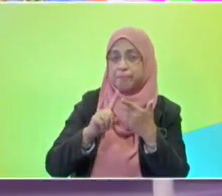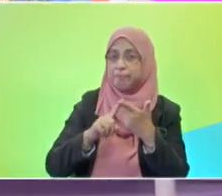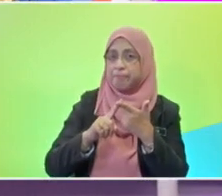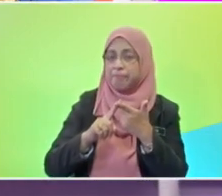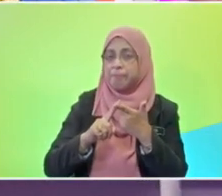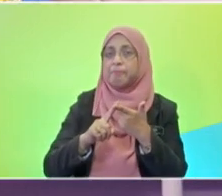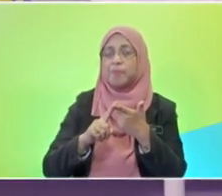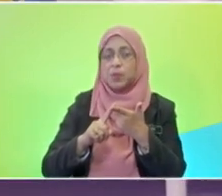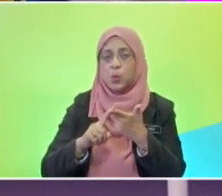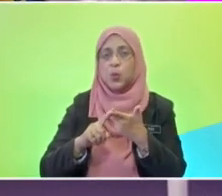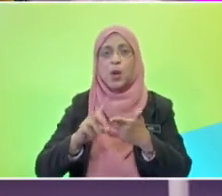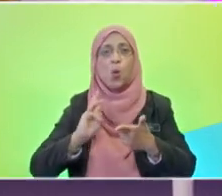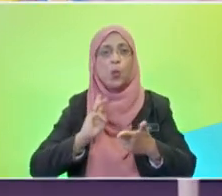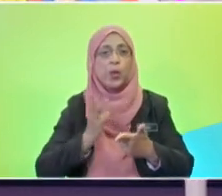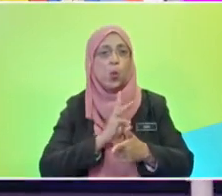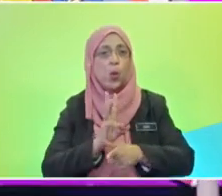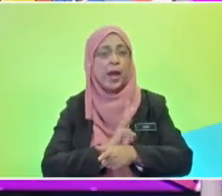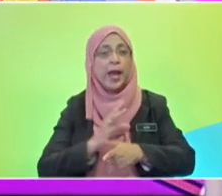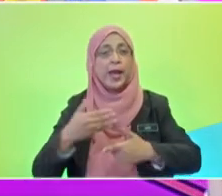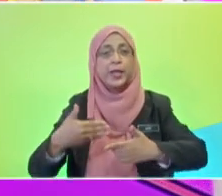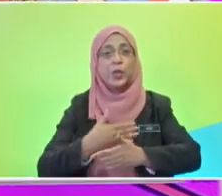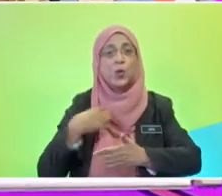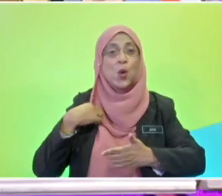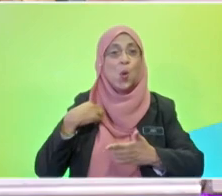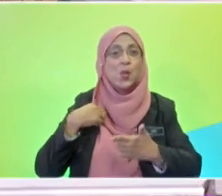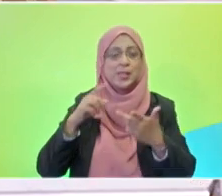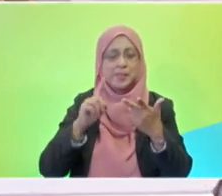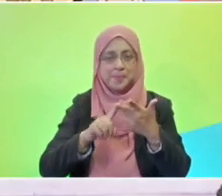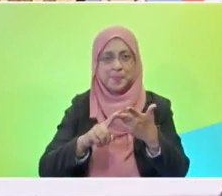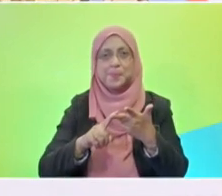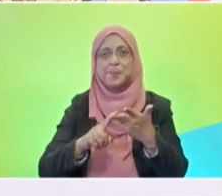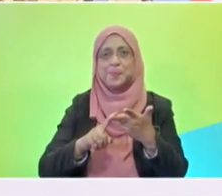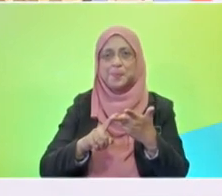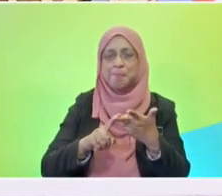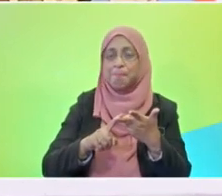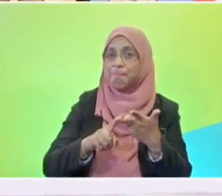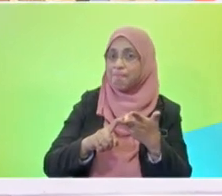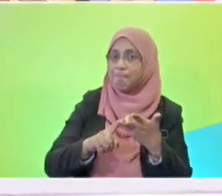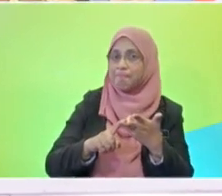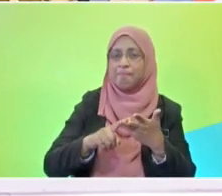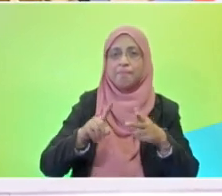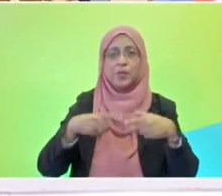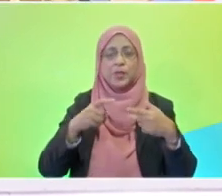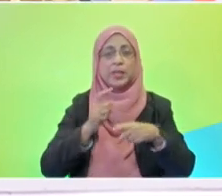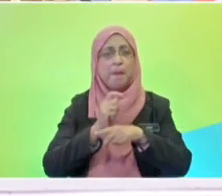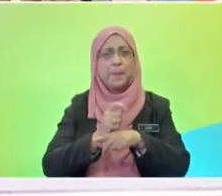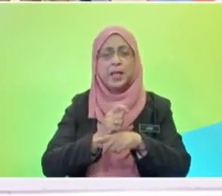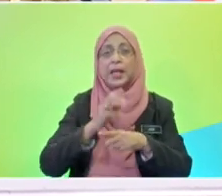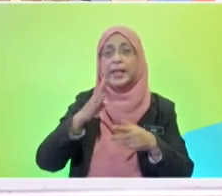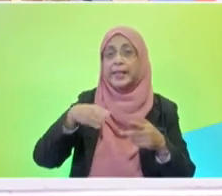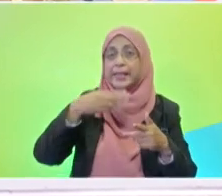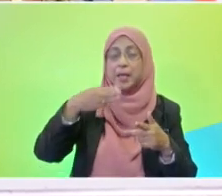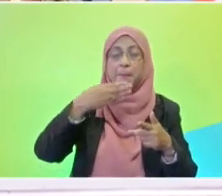take oil bath and then we wear new clothes. Okay, after that, we go to the temple, we come back and we eat